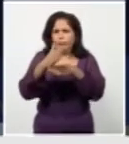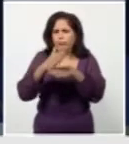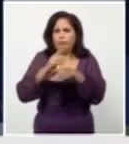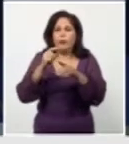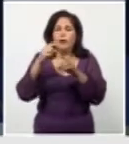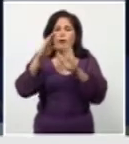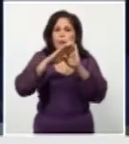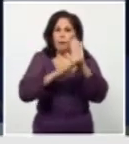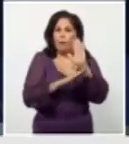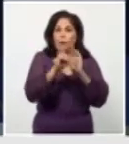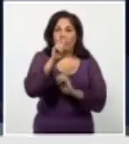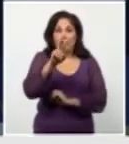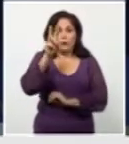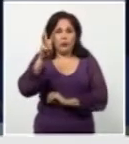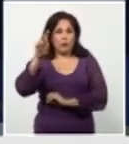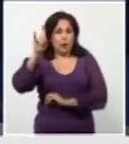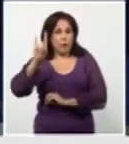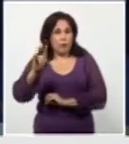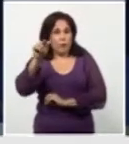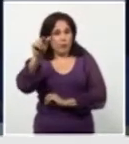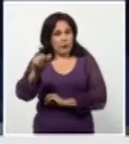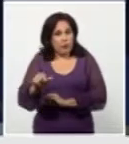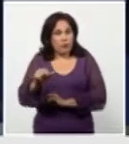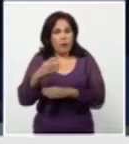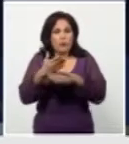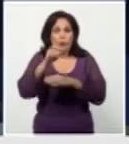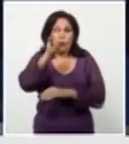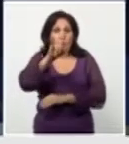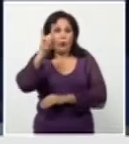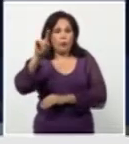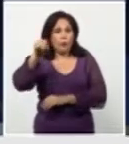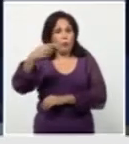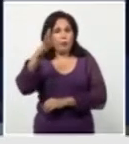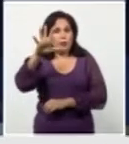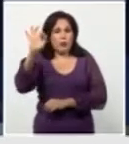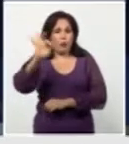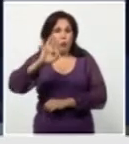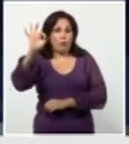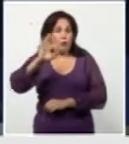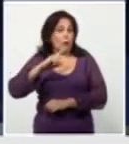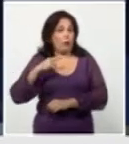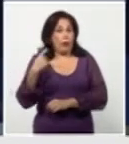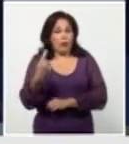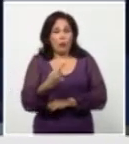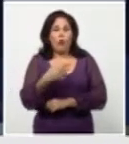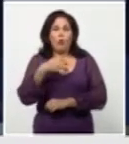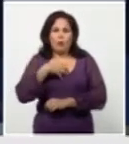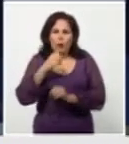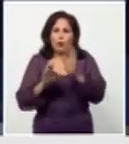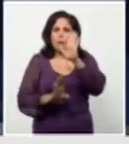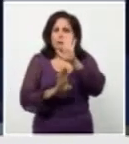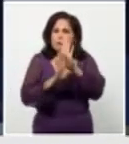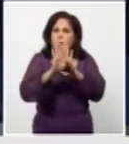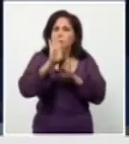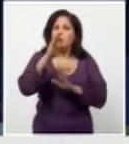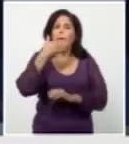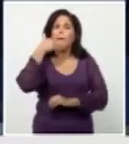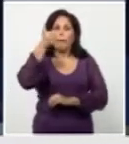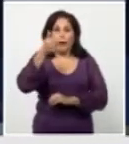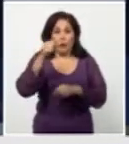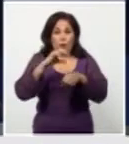a stable clinical course. 9,5%. We always regret the death